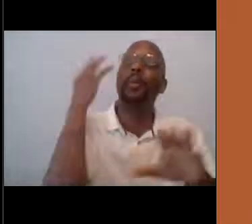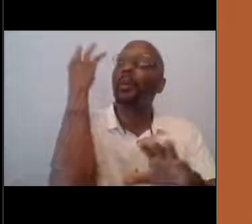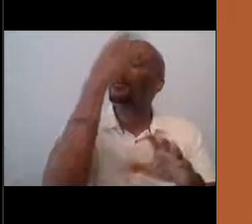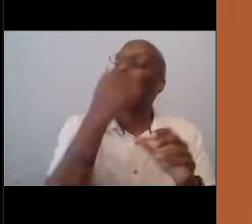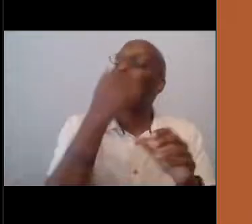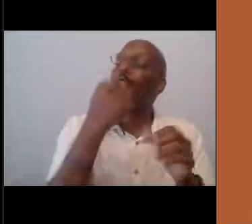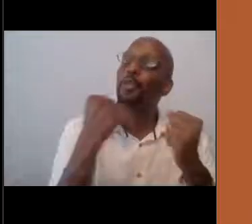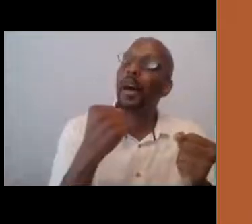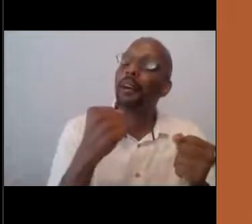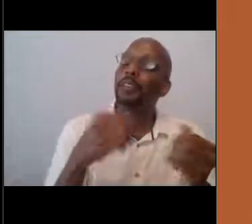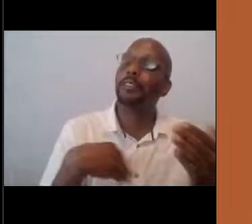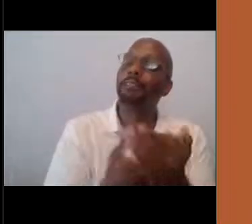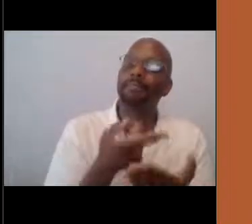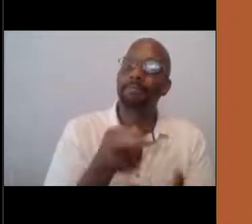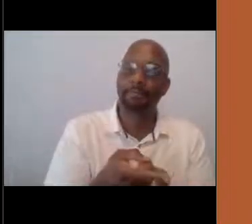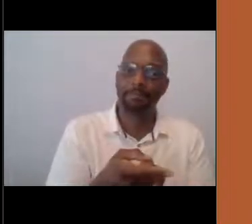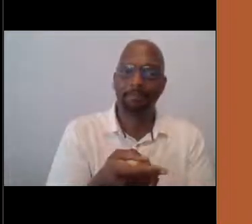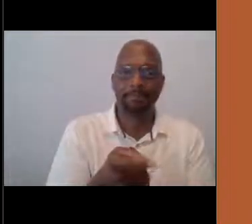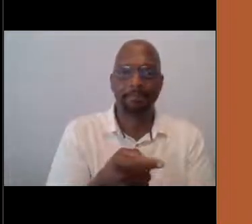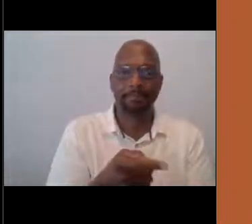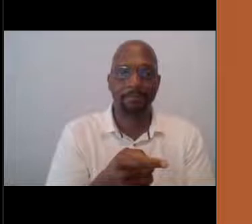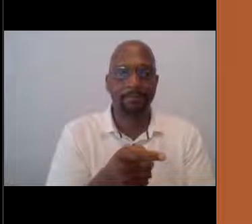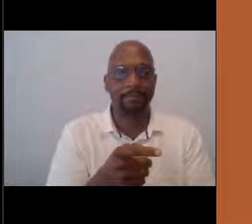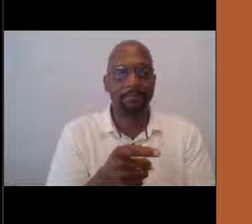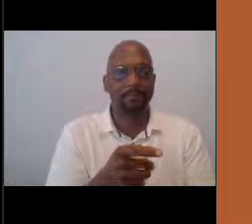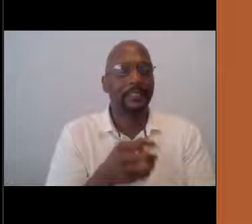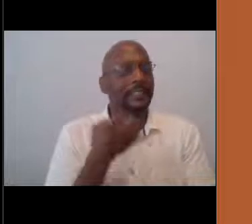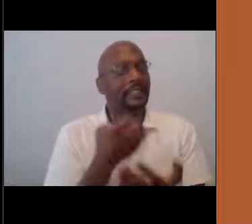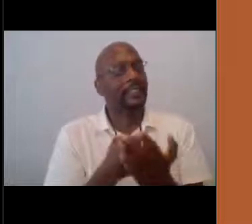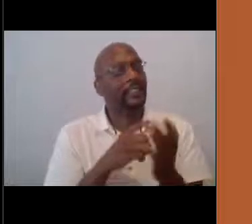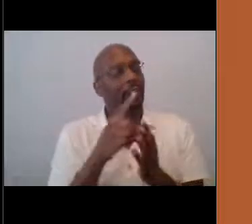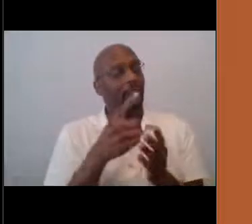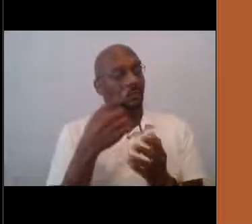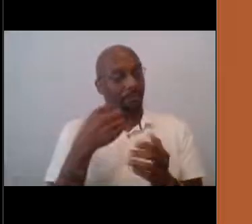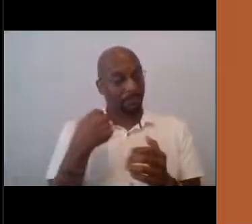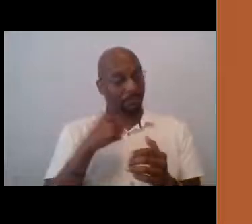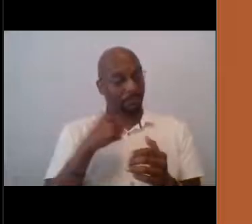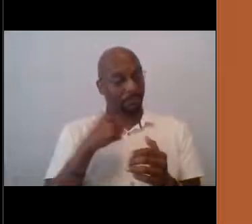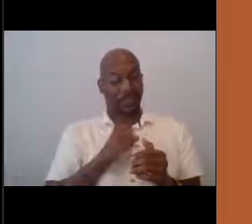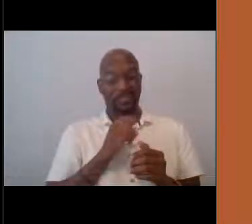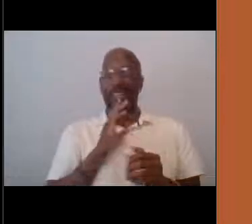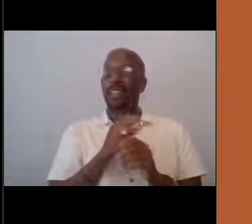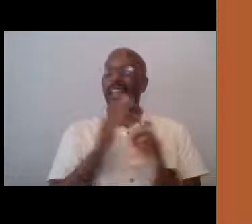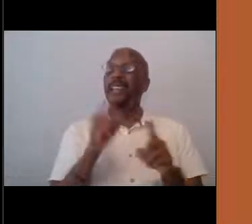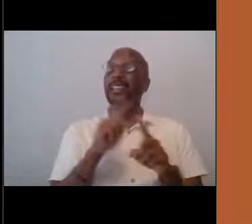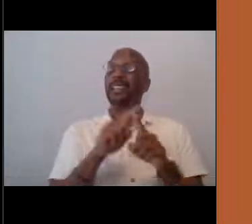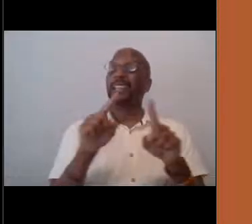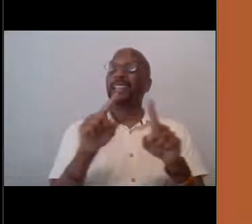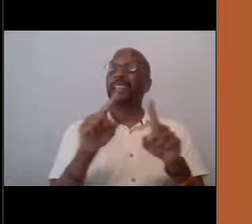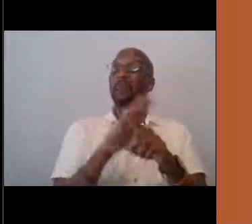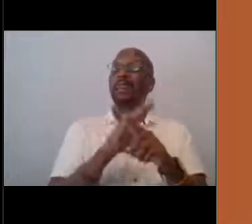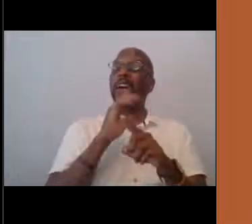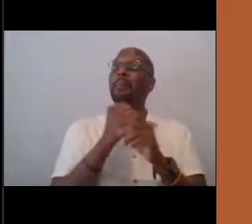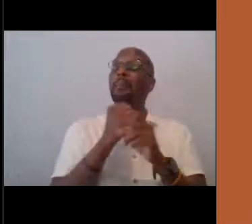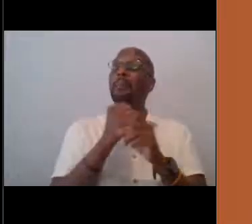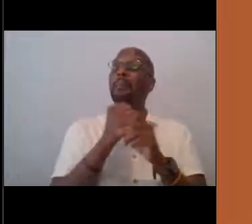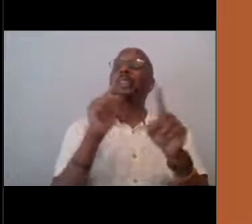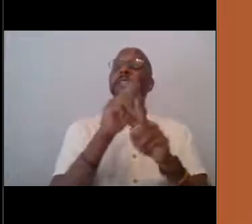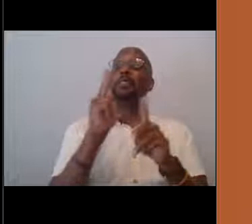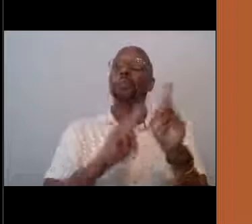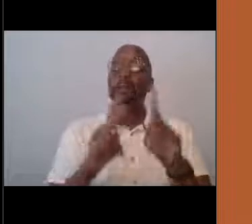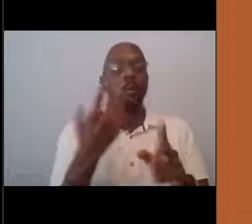you. As an economic developer in this state, I get to talk to a lot of businesses, a lot of people. And as you may